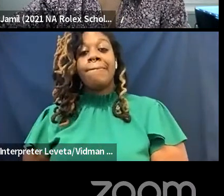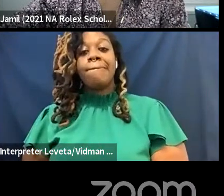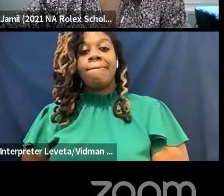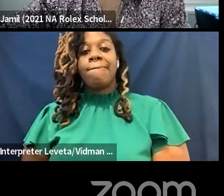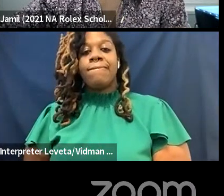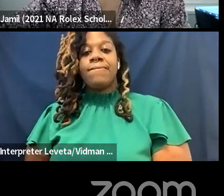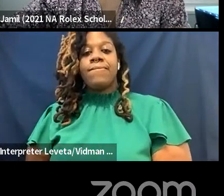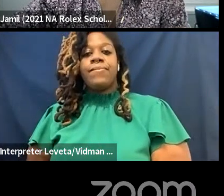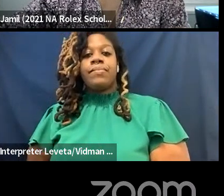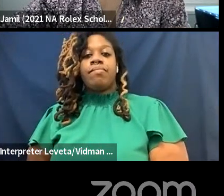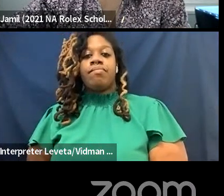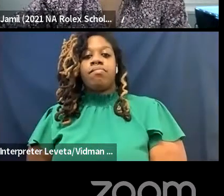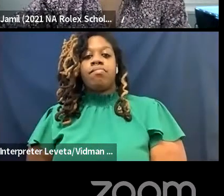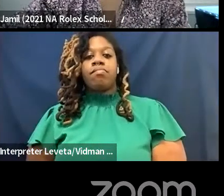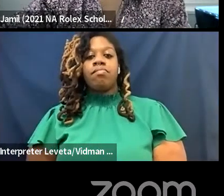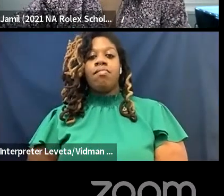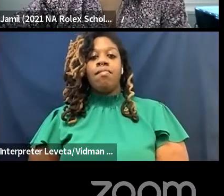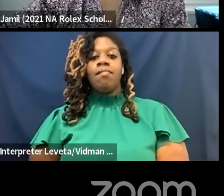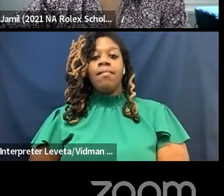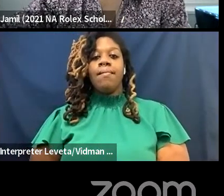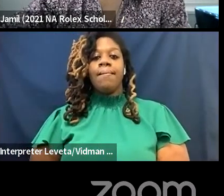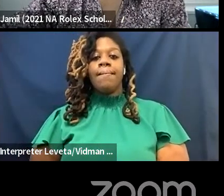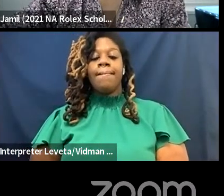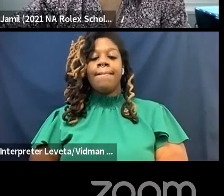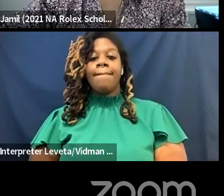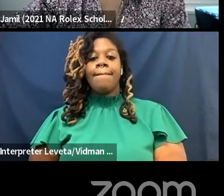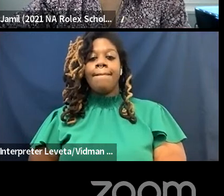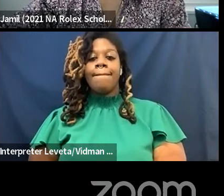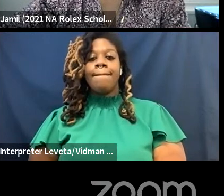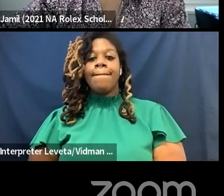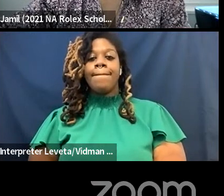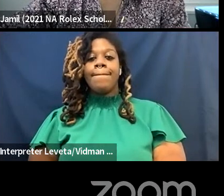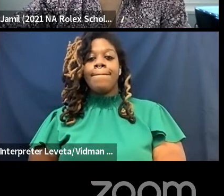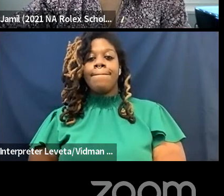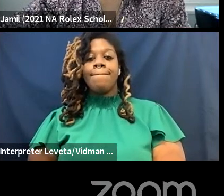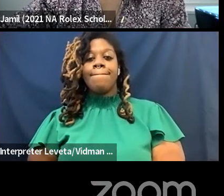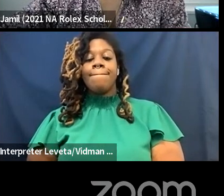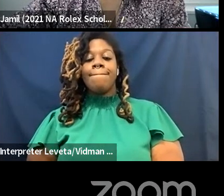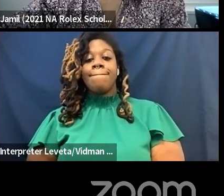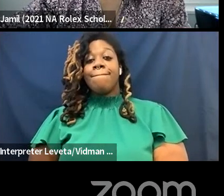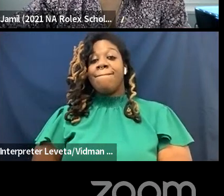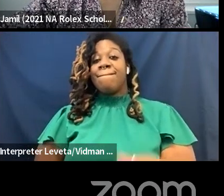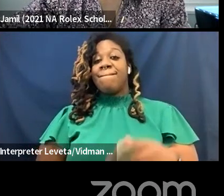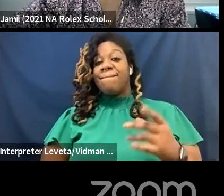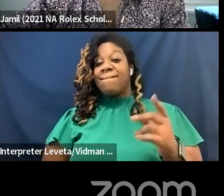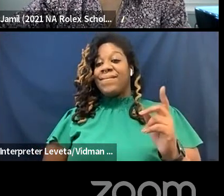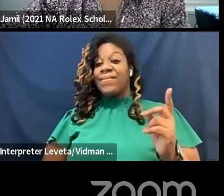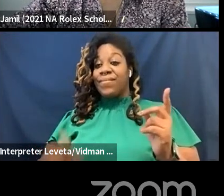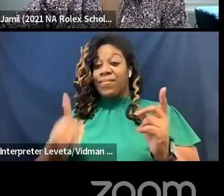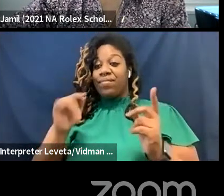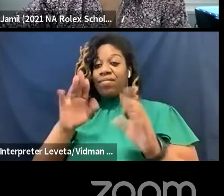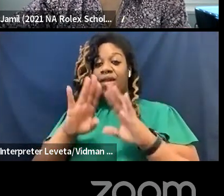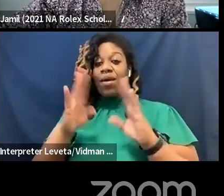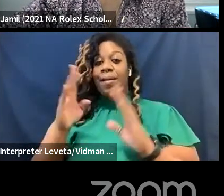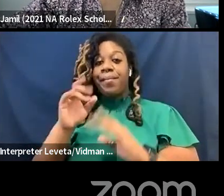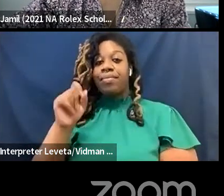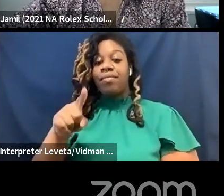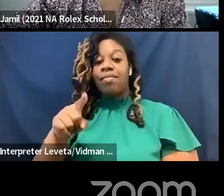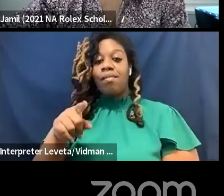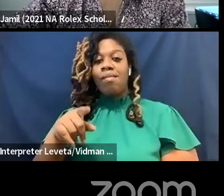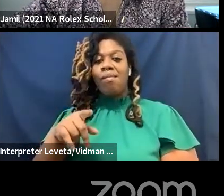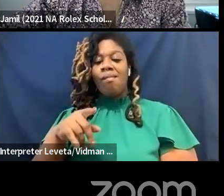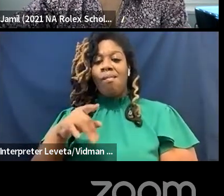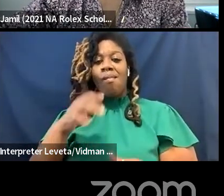And kind of to go a little bit more over that, what Andrew just gave, and this is open to everyone to answer. What barriers other